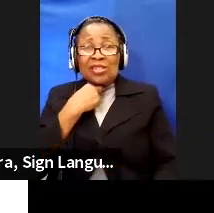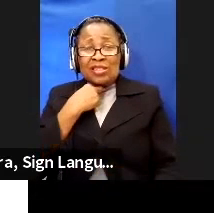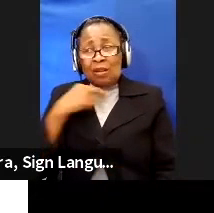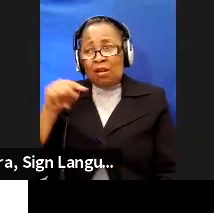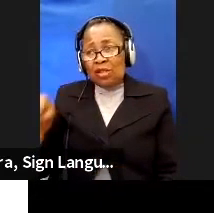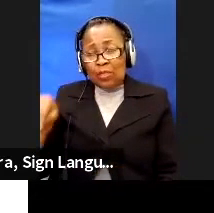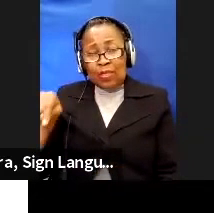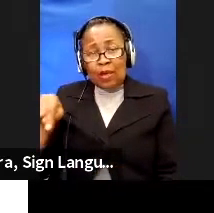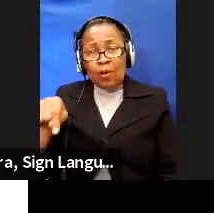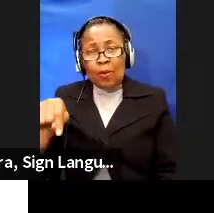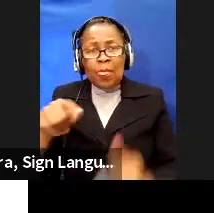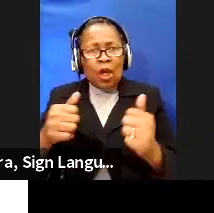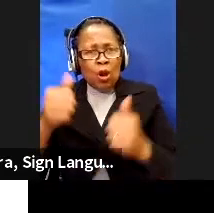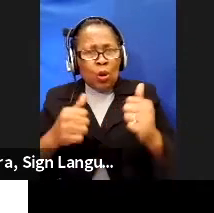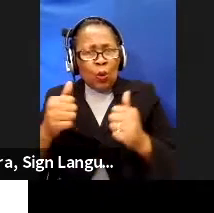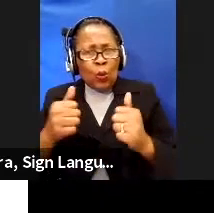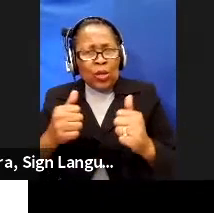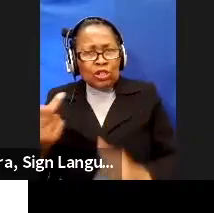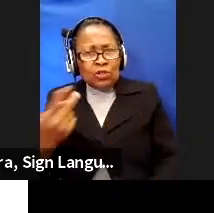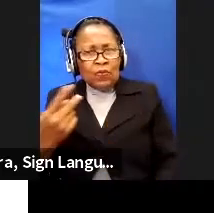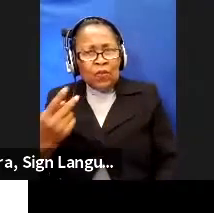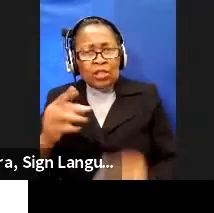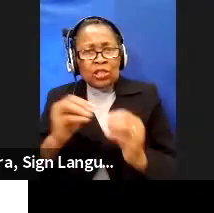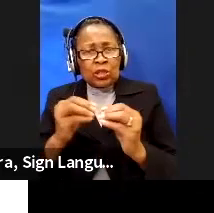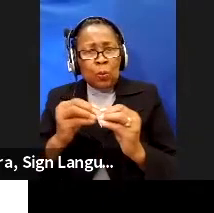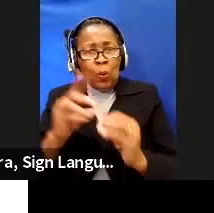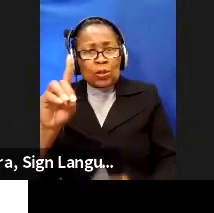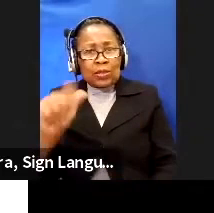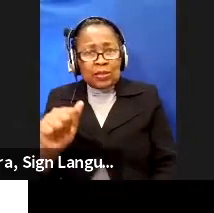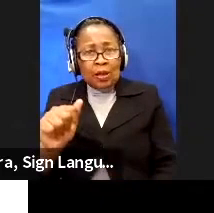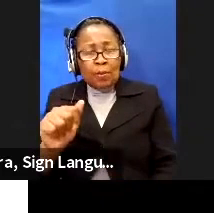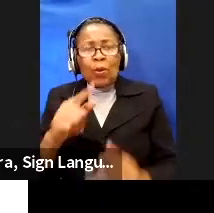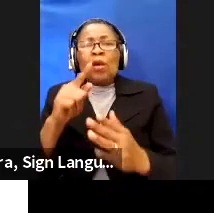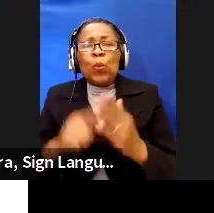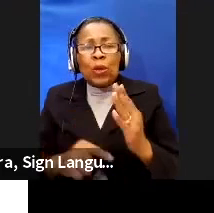in that scenario is more disabled? And what's the disability?